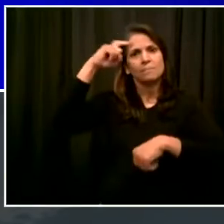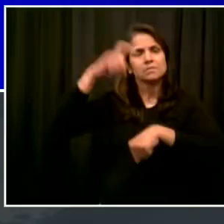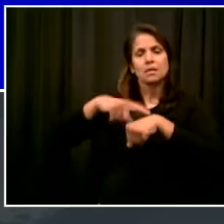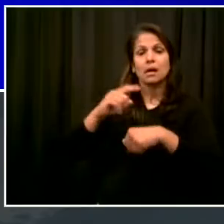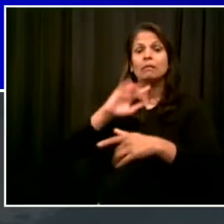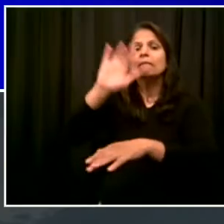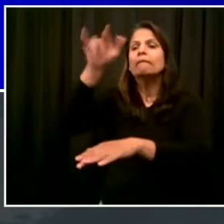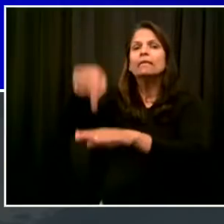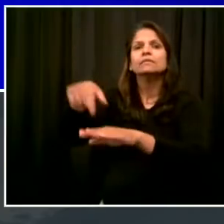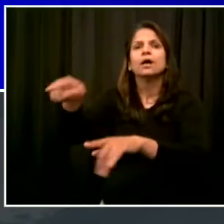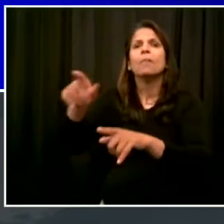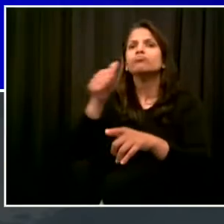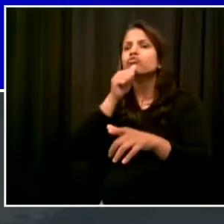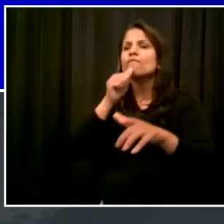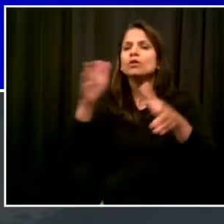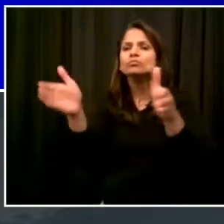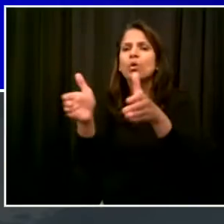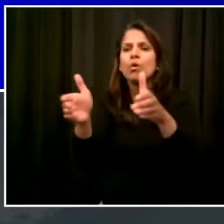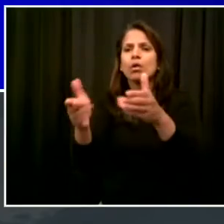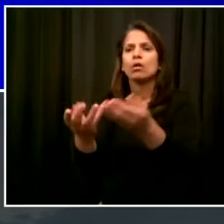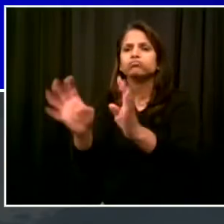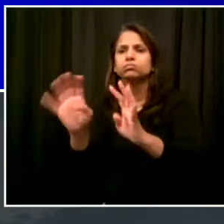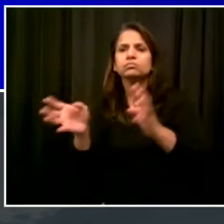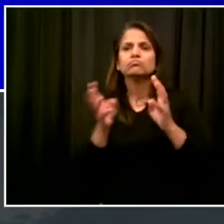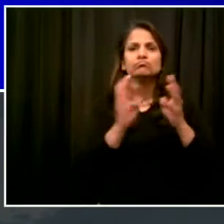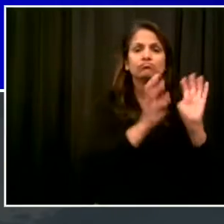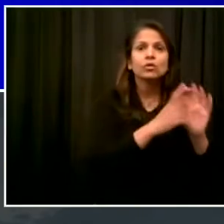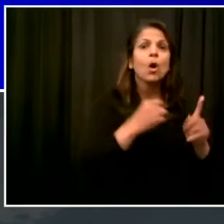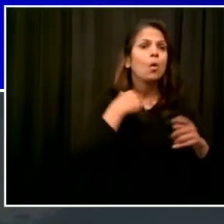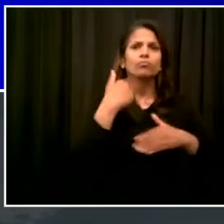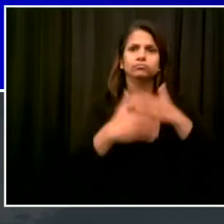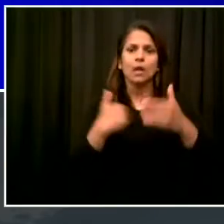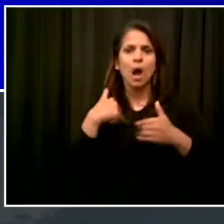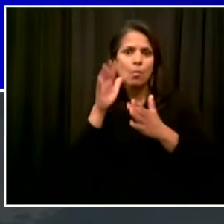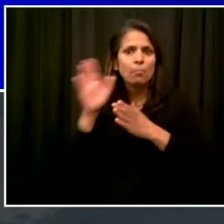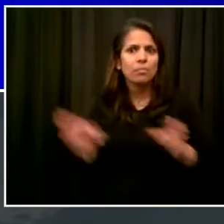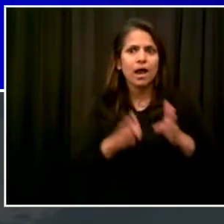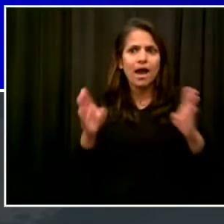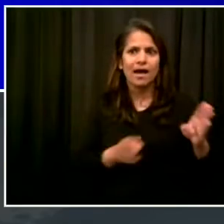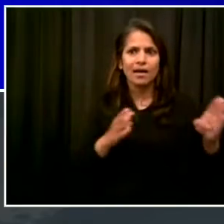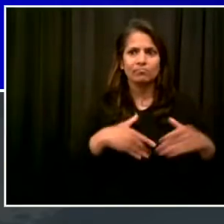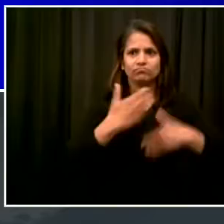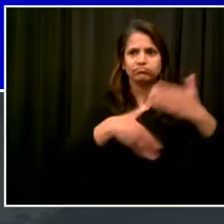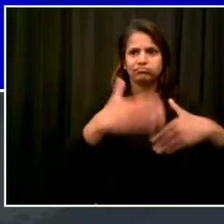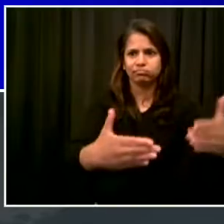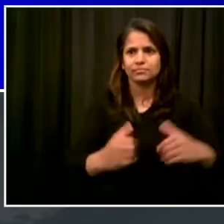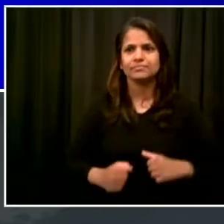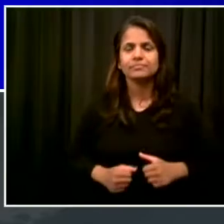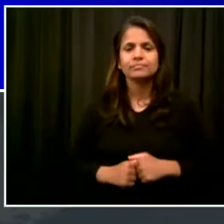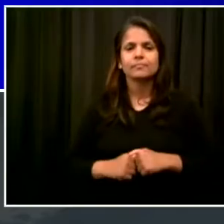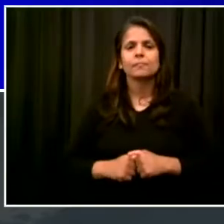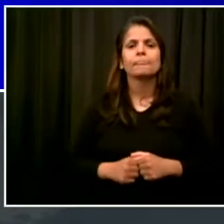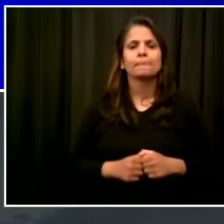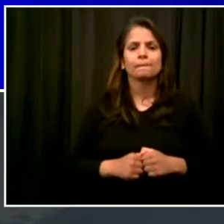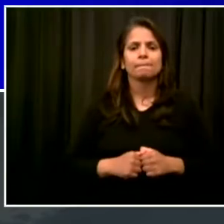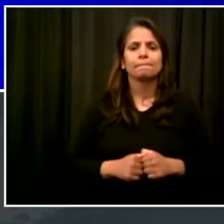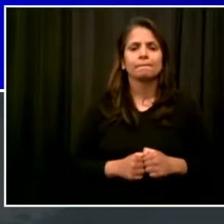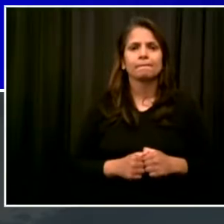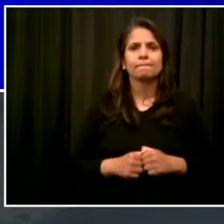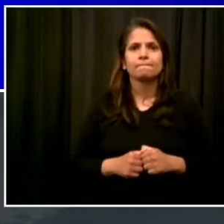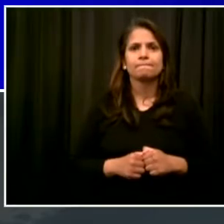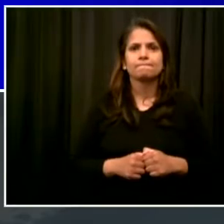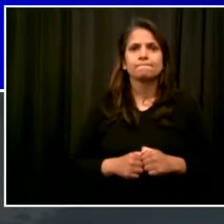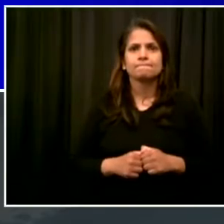and running so they can have a different kind of programming than they might have done if they had a lot of indoor space, but they're going to make it work, and we're going to make it work with